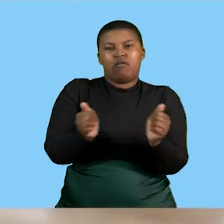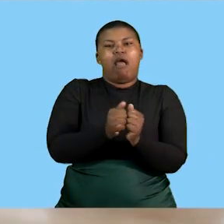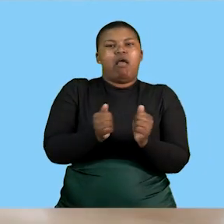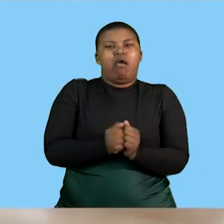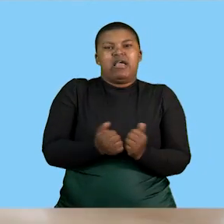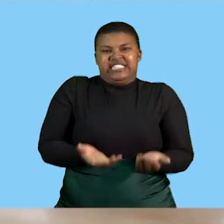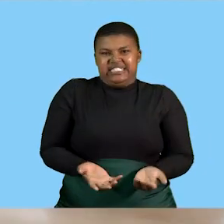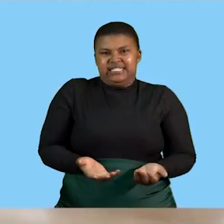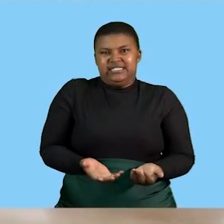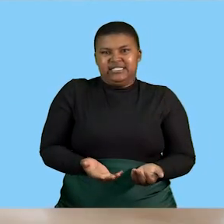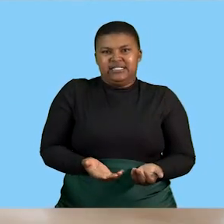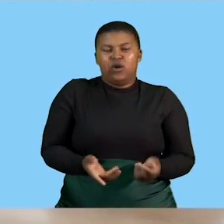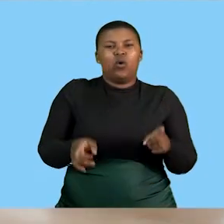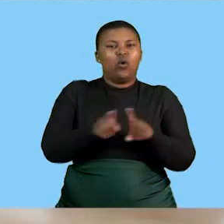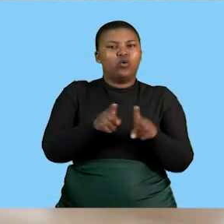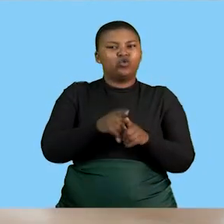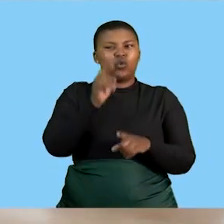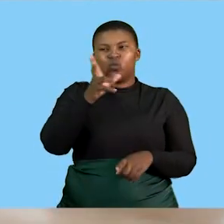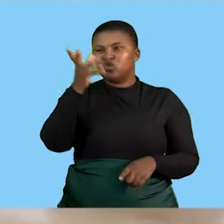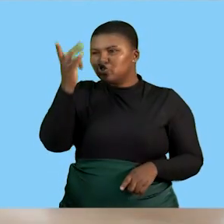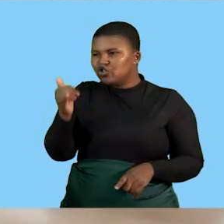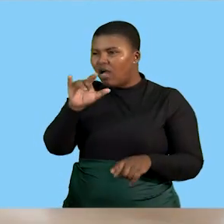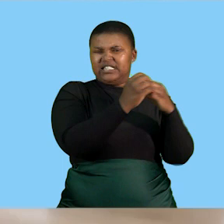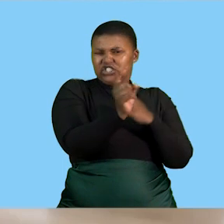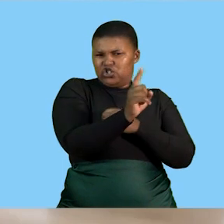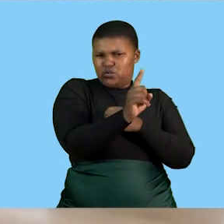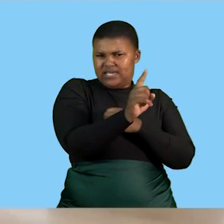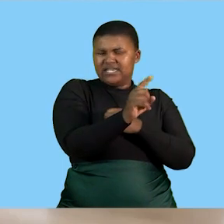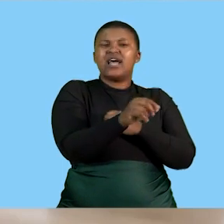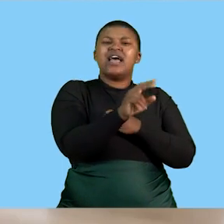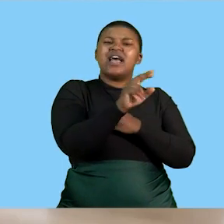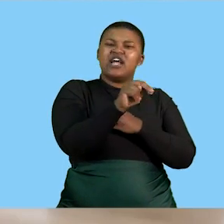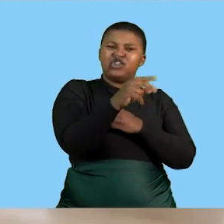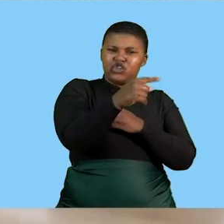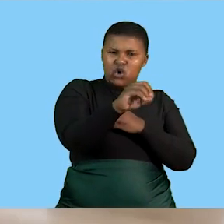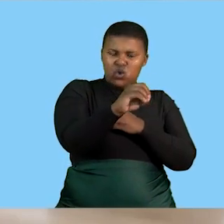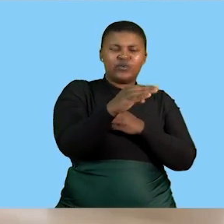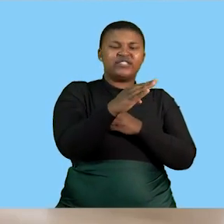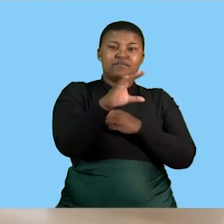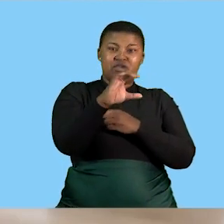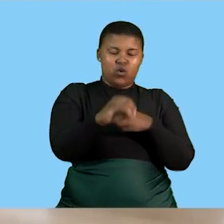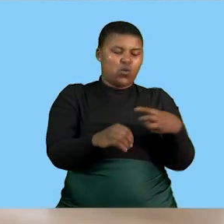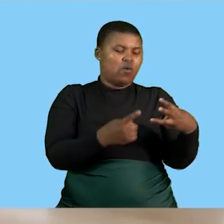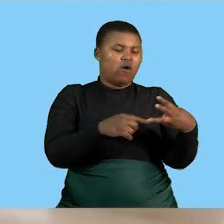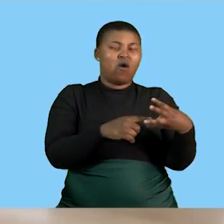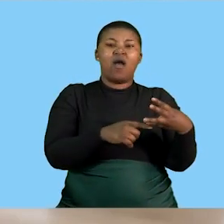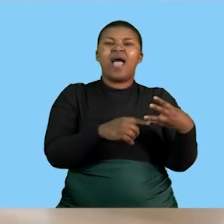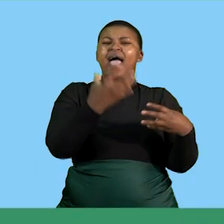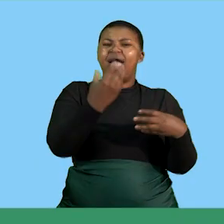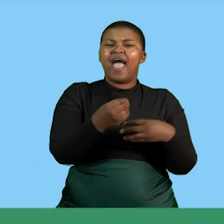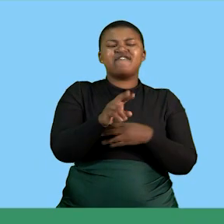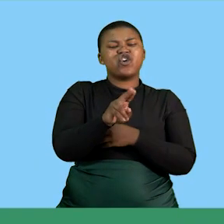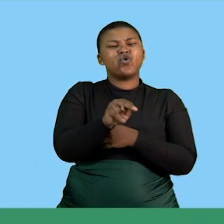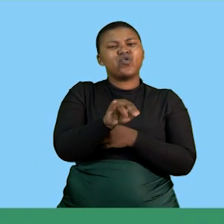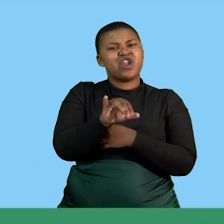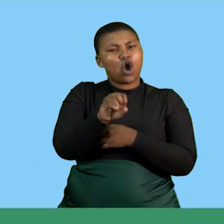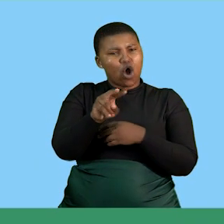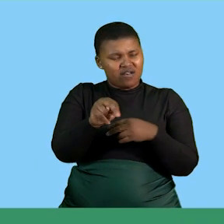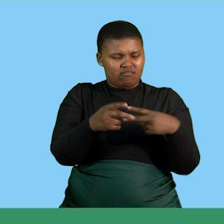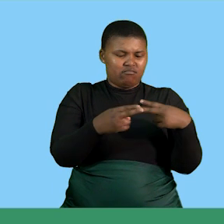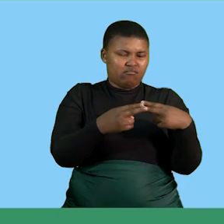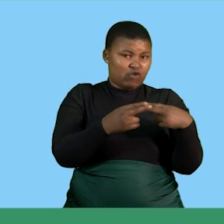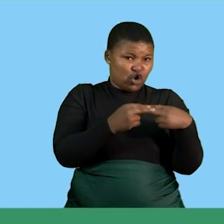movies, and children want to buy Happy Meals to get the toys. So both of the companies win. And this is an